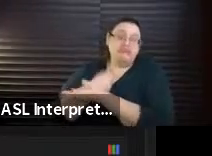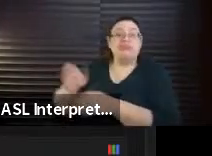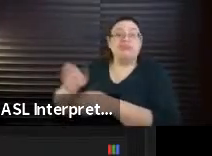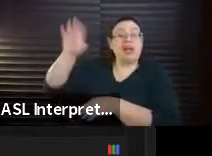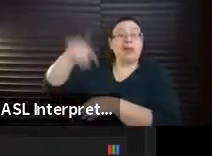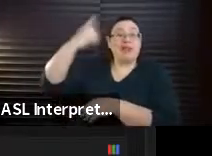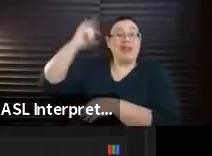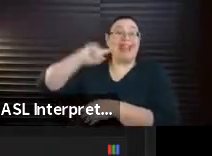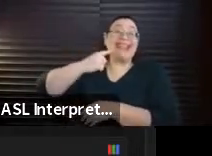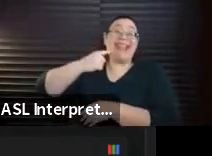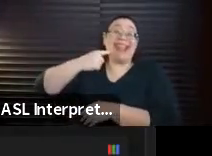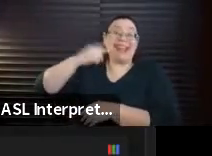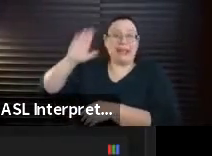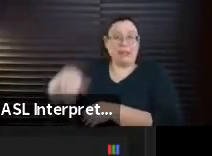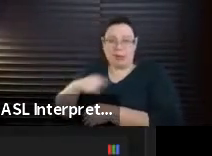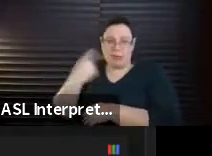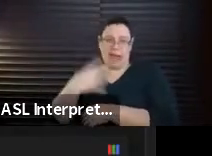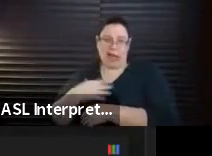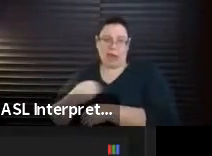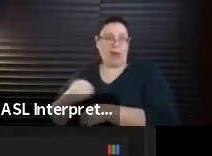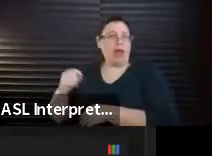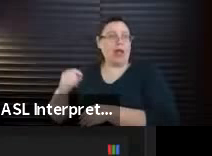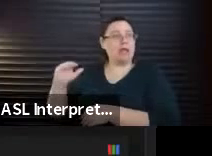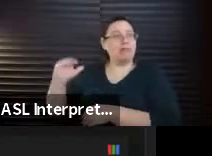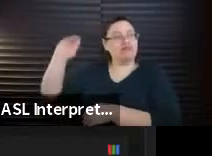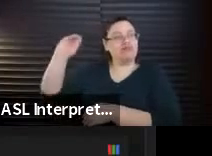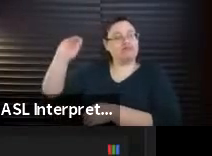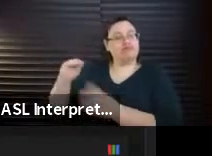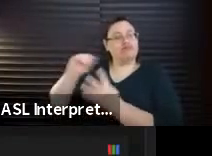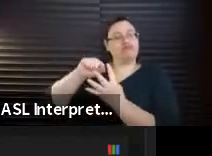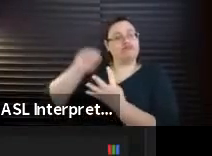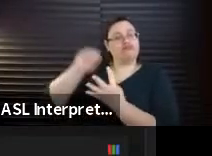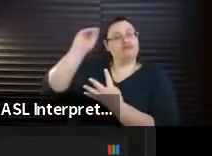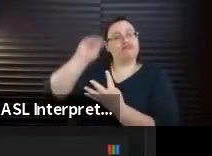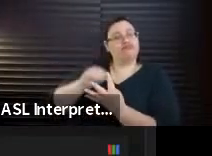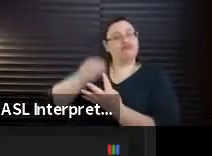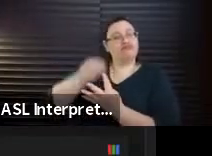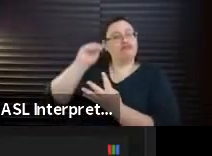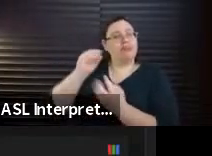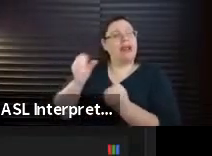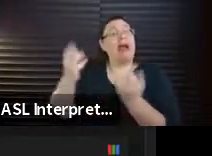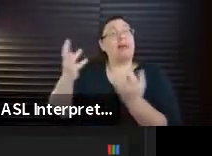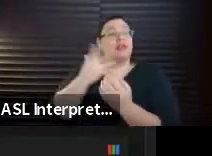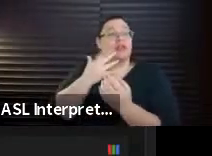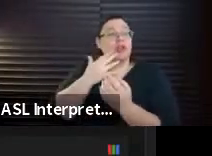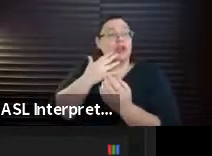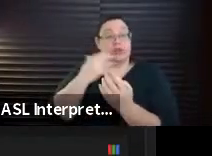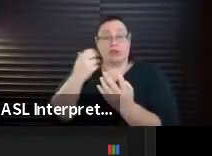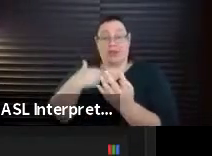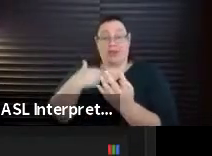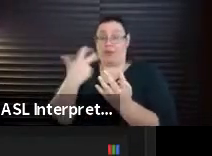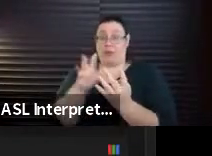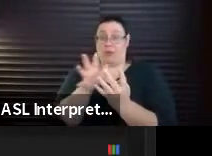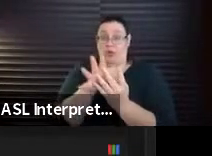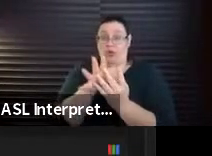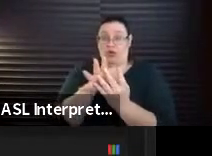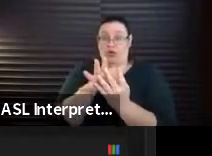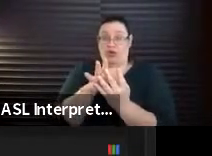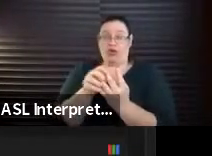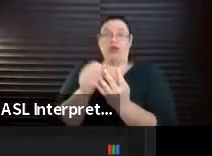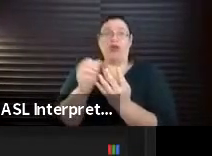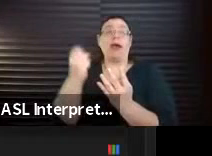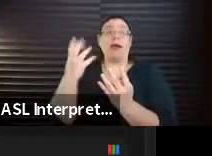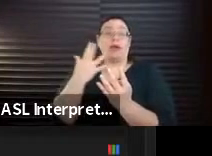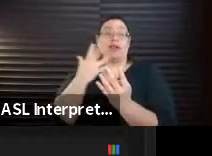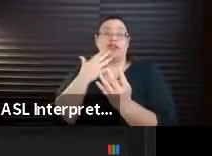So basically, you want to add the amount. This is going to dictate the amount of color. You'll notice there's 3 other pucks here, which would dictate the amount of color in